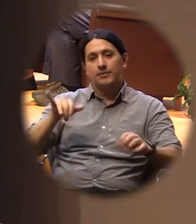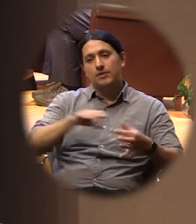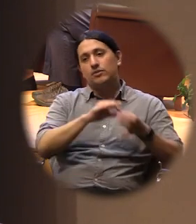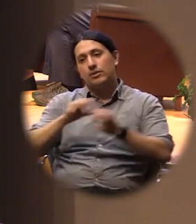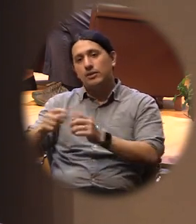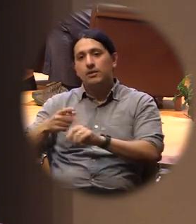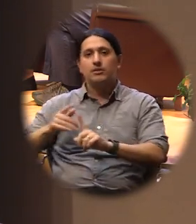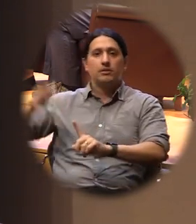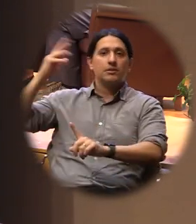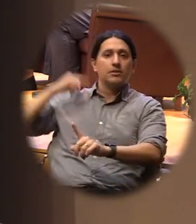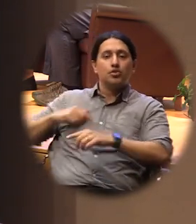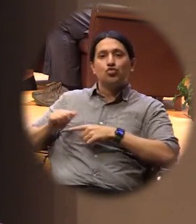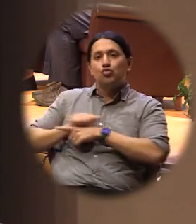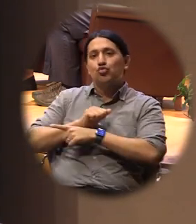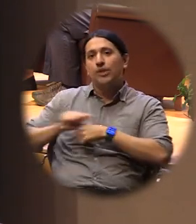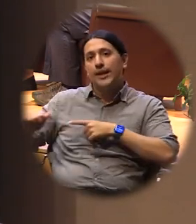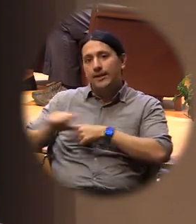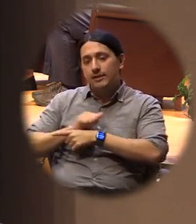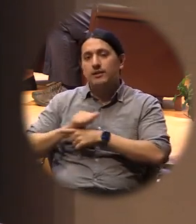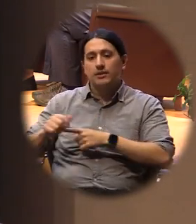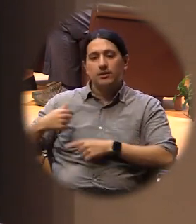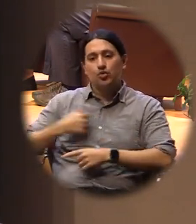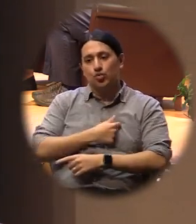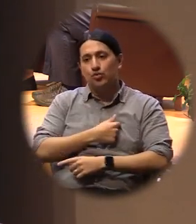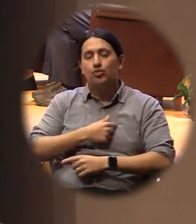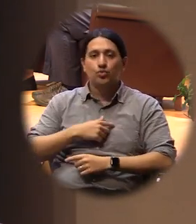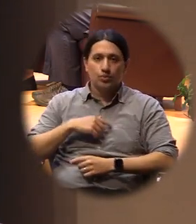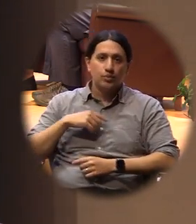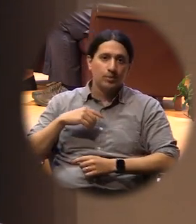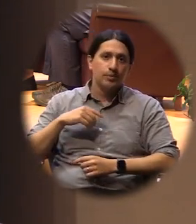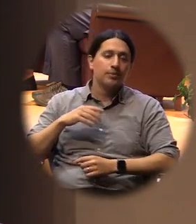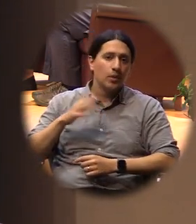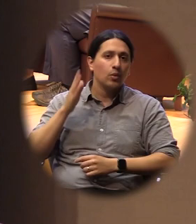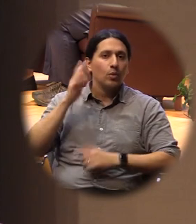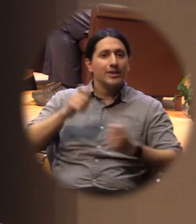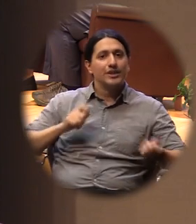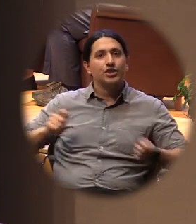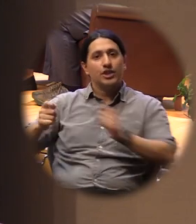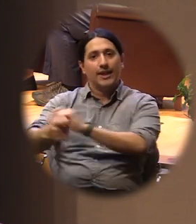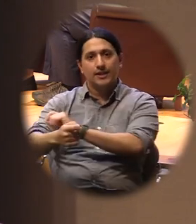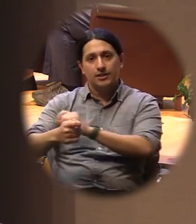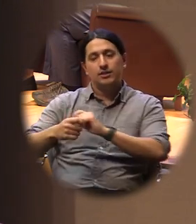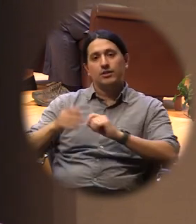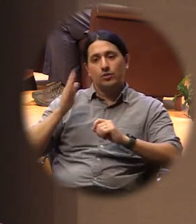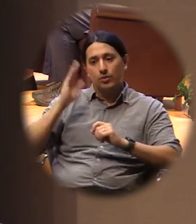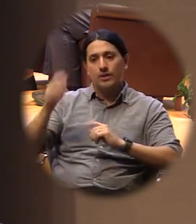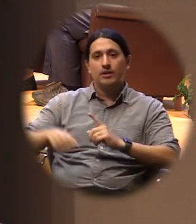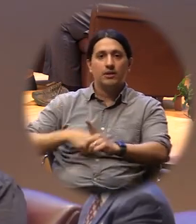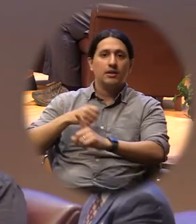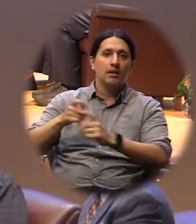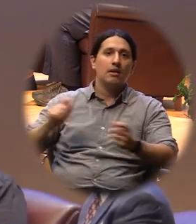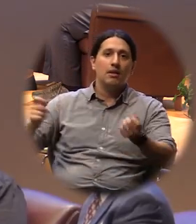but that's a set of changes that will change, it will reverberate eventually into these more practical areas.